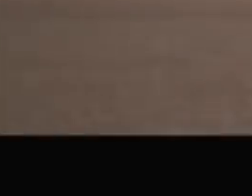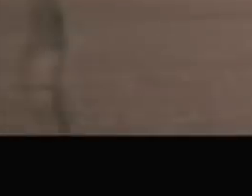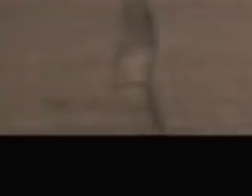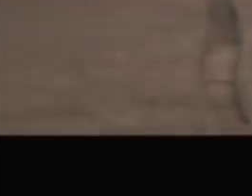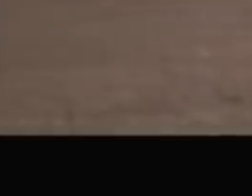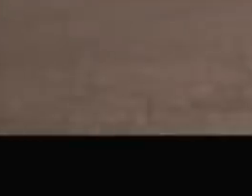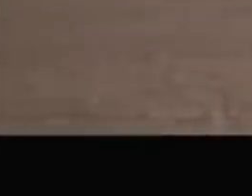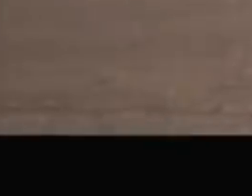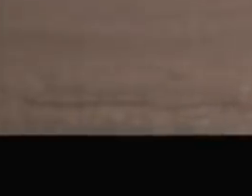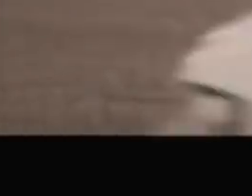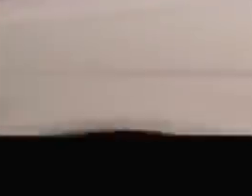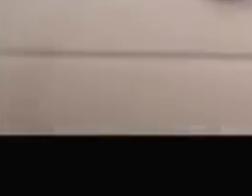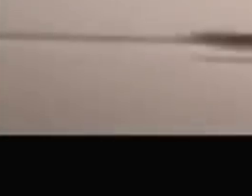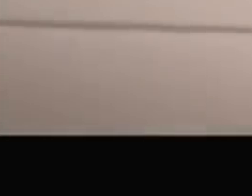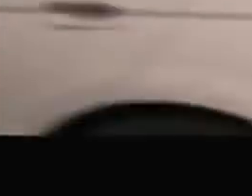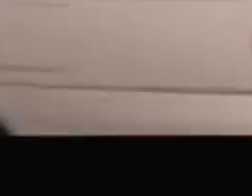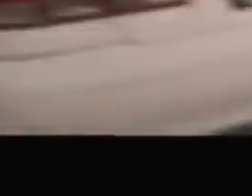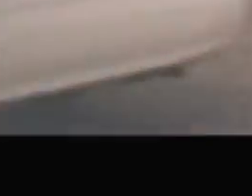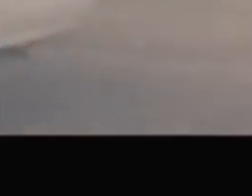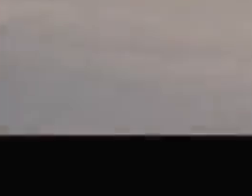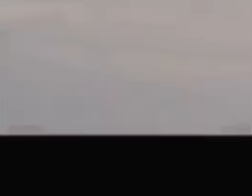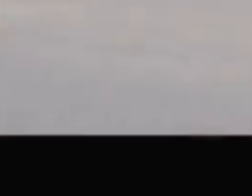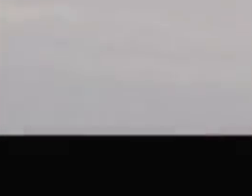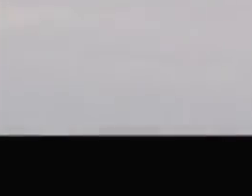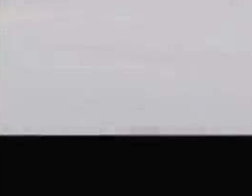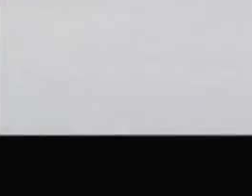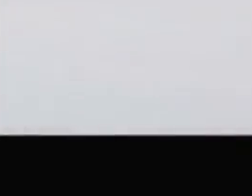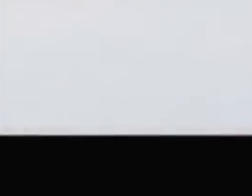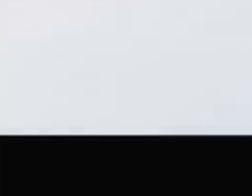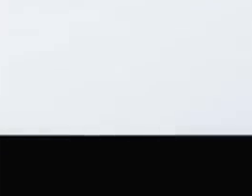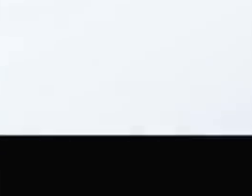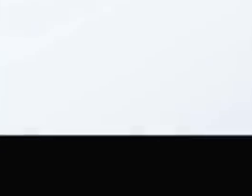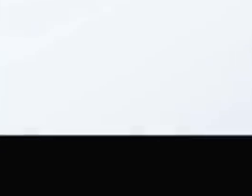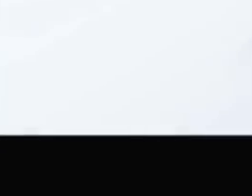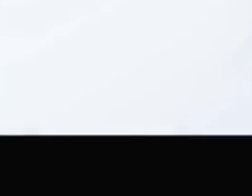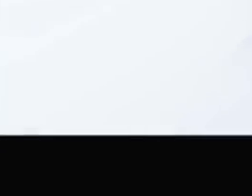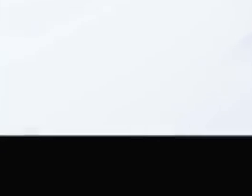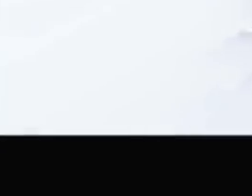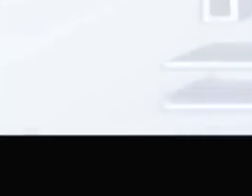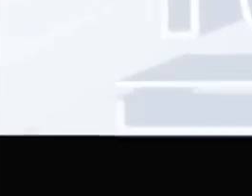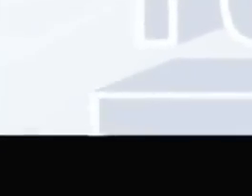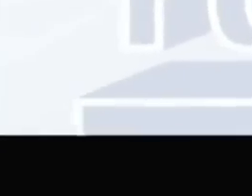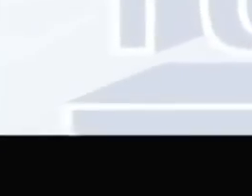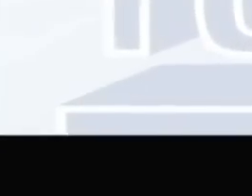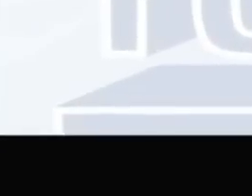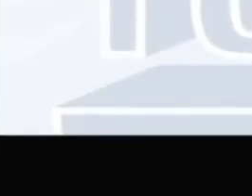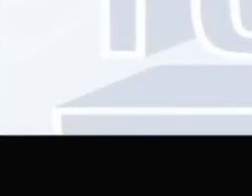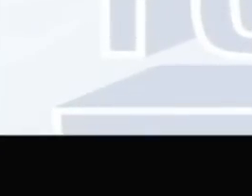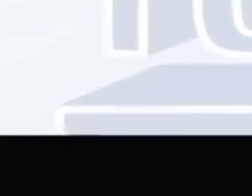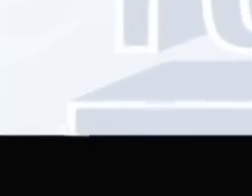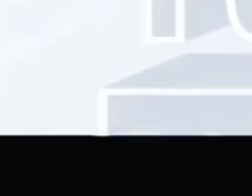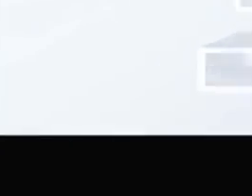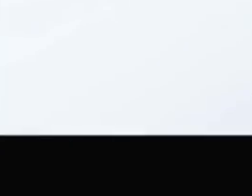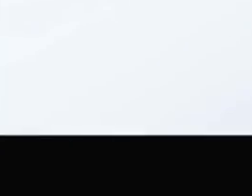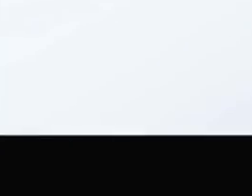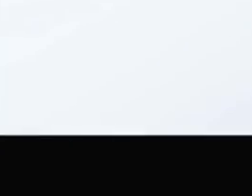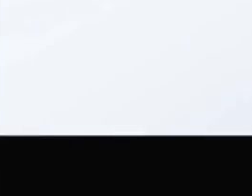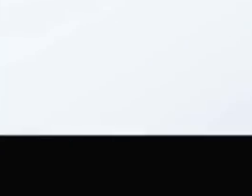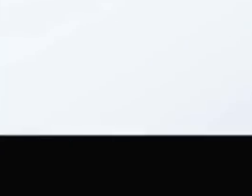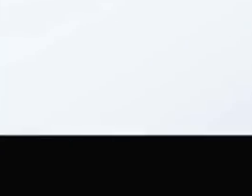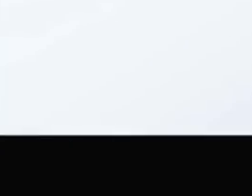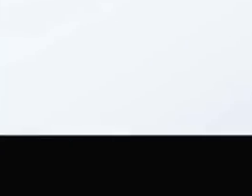meantime, don't forget the 3 W's, watch your distance, wear your mask, and wash your hands.